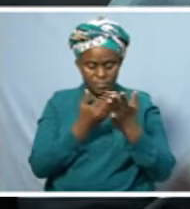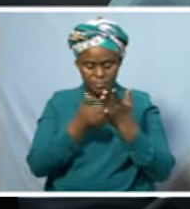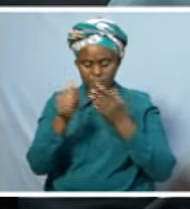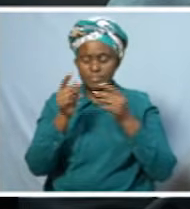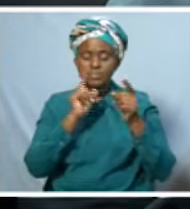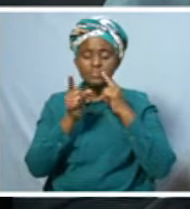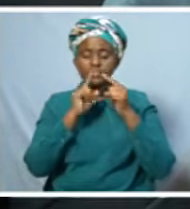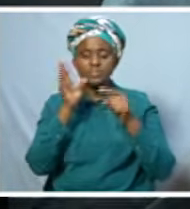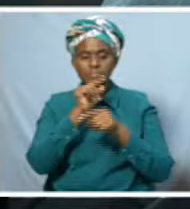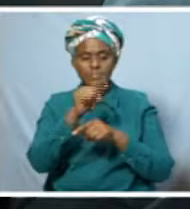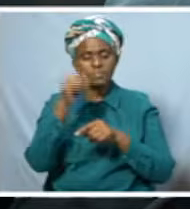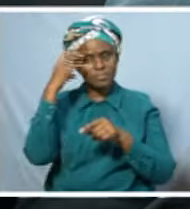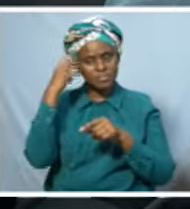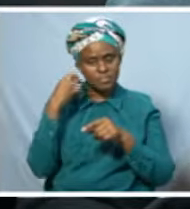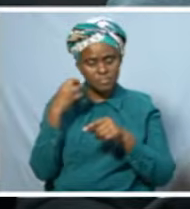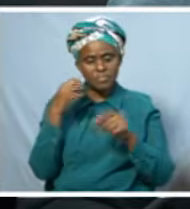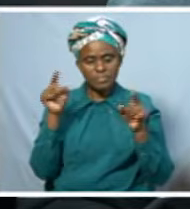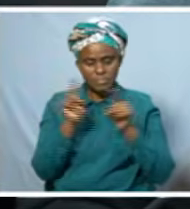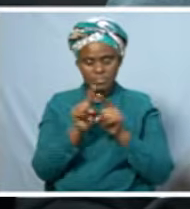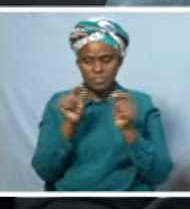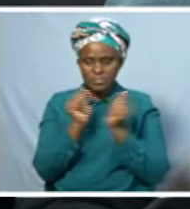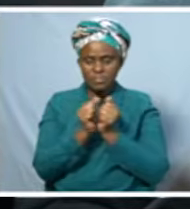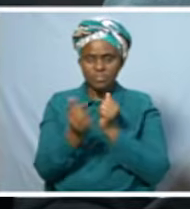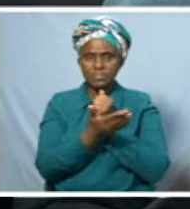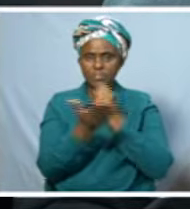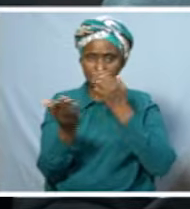saying this officer is with you.